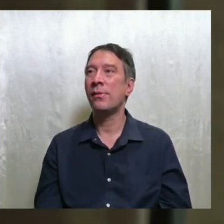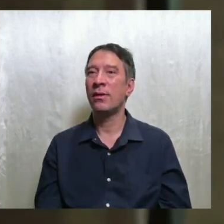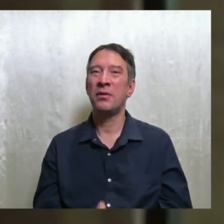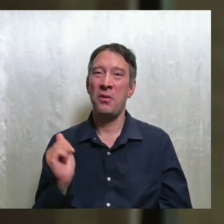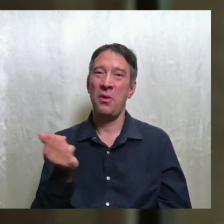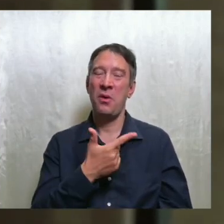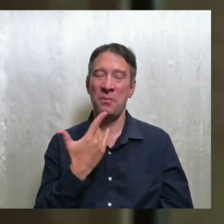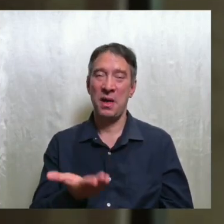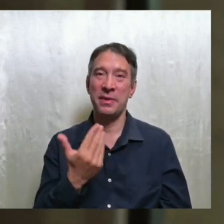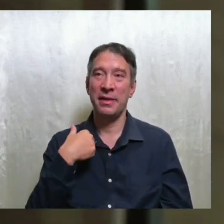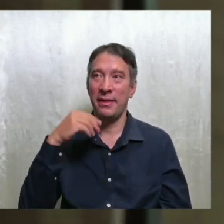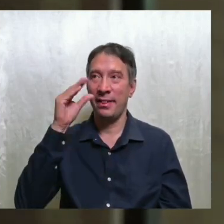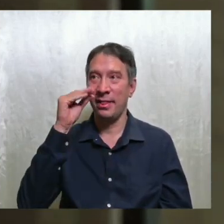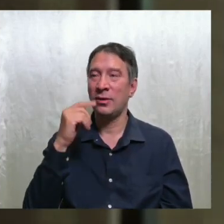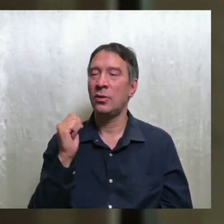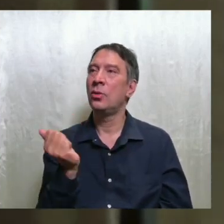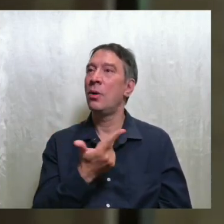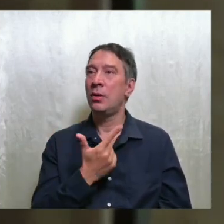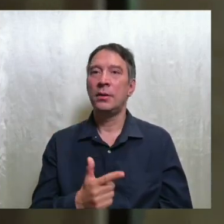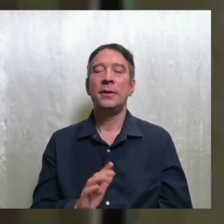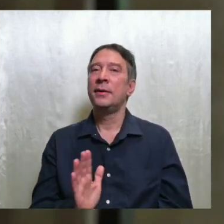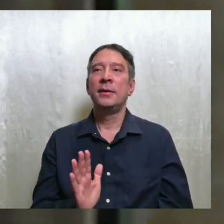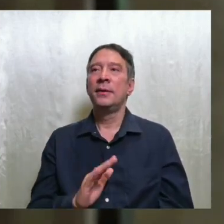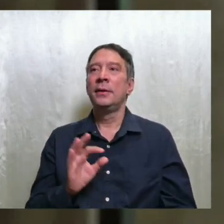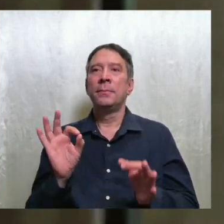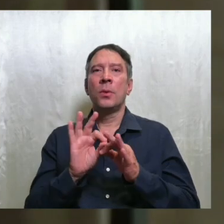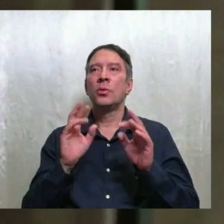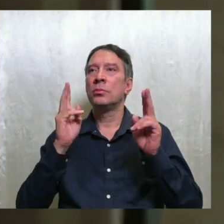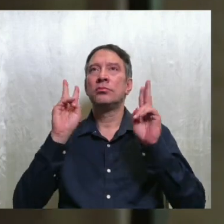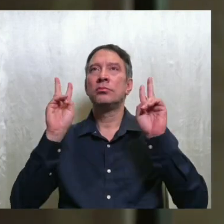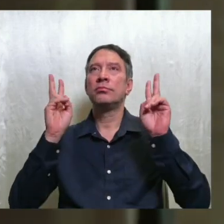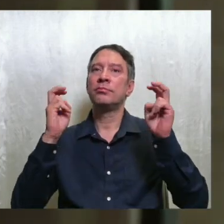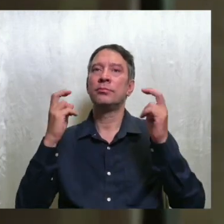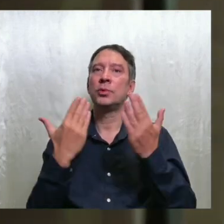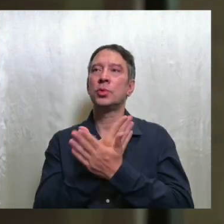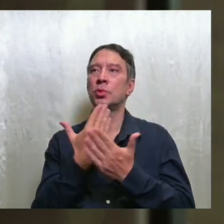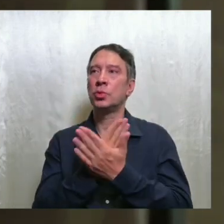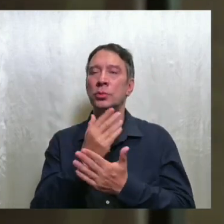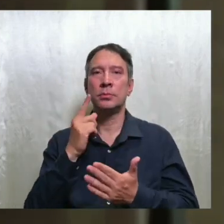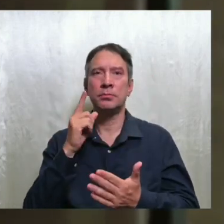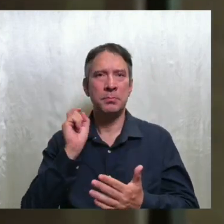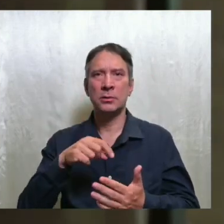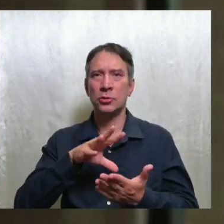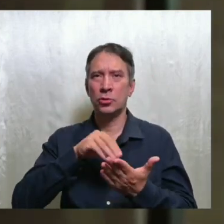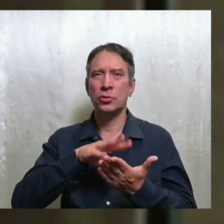still learning here? Can I see a quick show of hand? Wow, all of us?